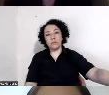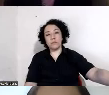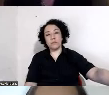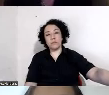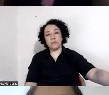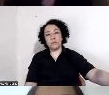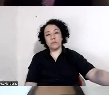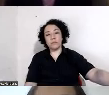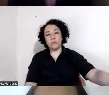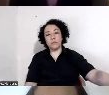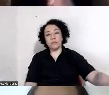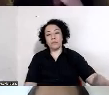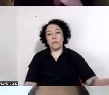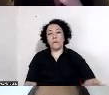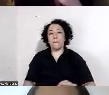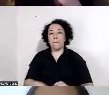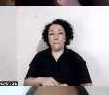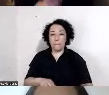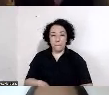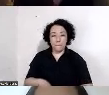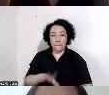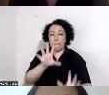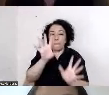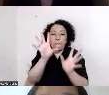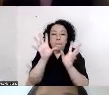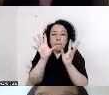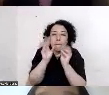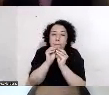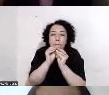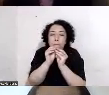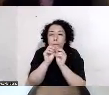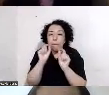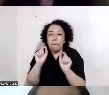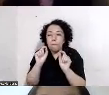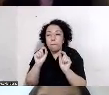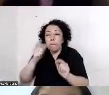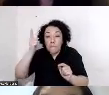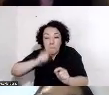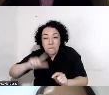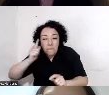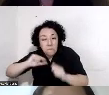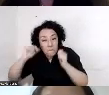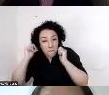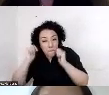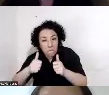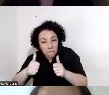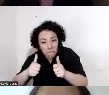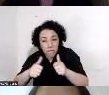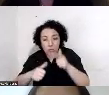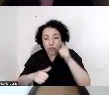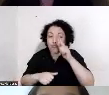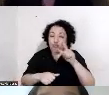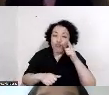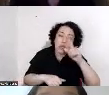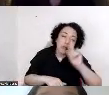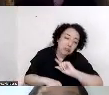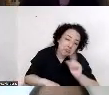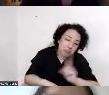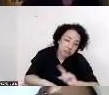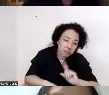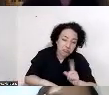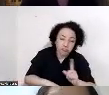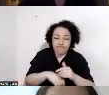summarized. Então, aqui nós temos resumido o que funciona realmente como sendo professores ou conselheiros, o que